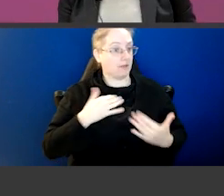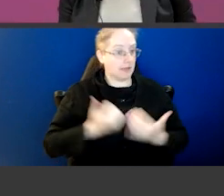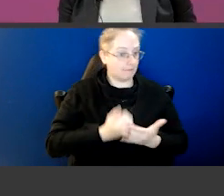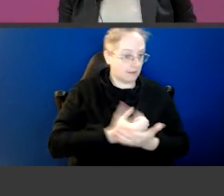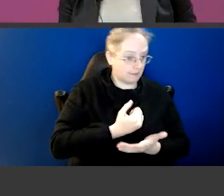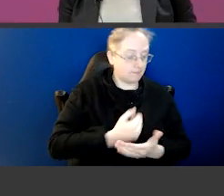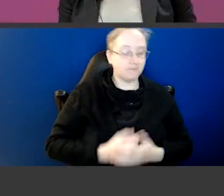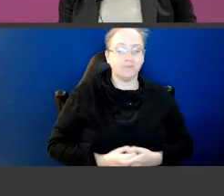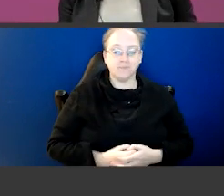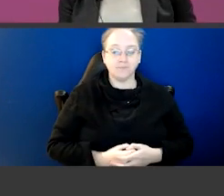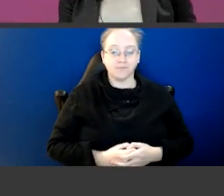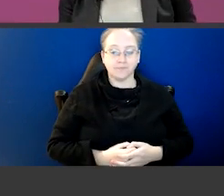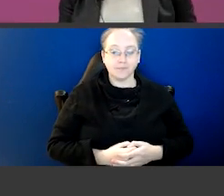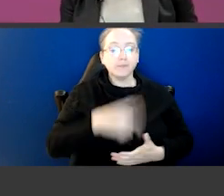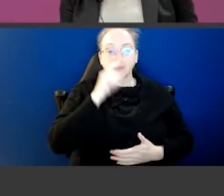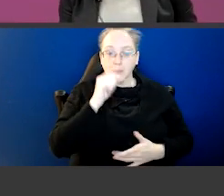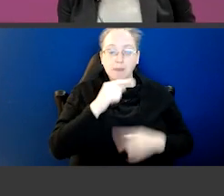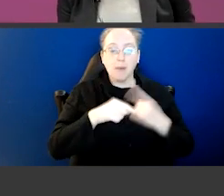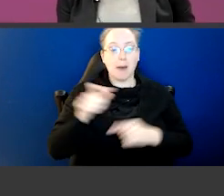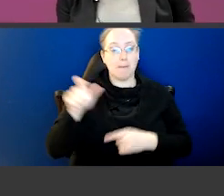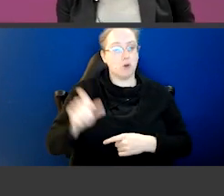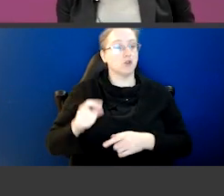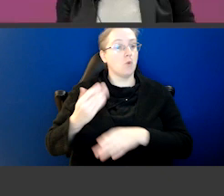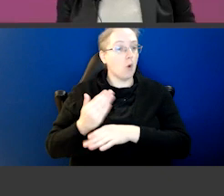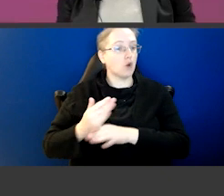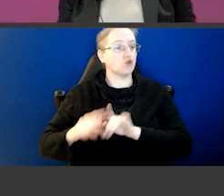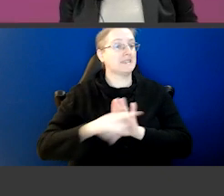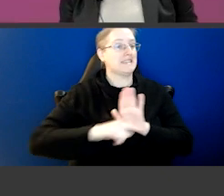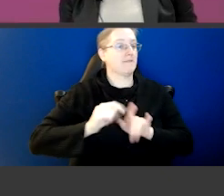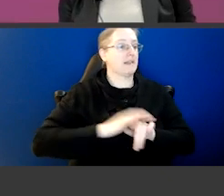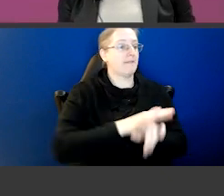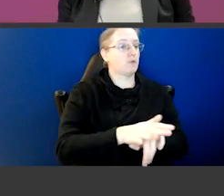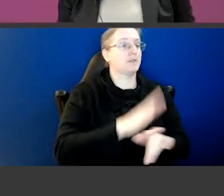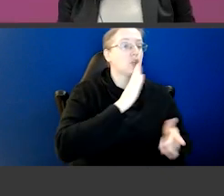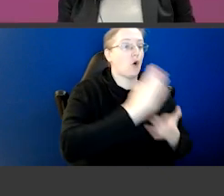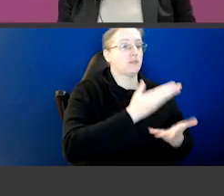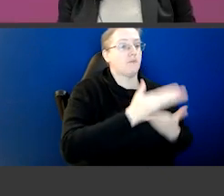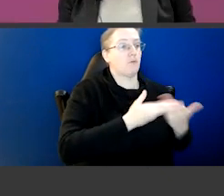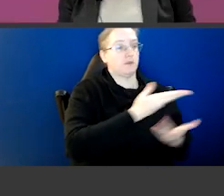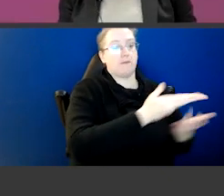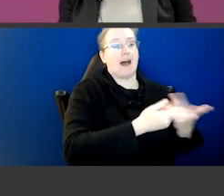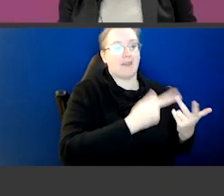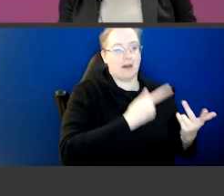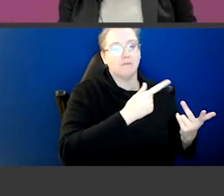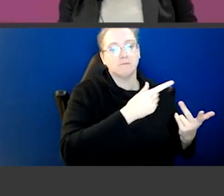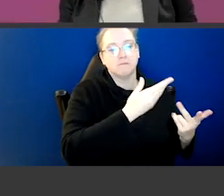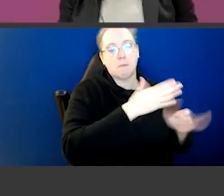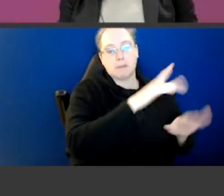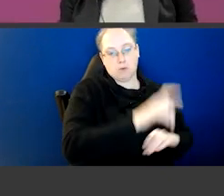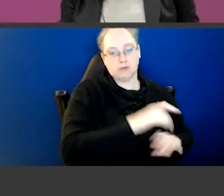also arises where a person works to negatively influence the honest performance by a public officer of their